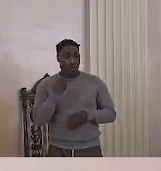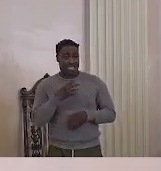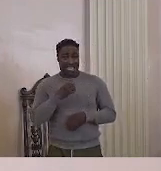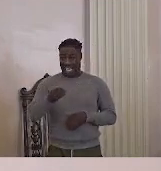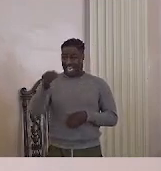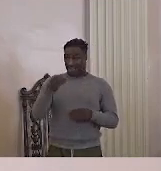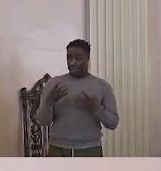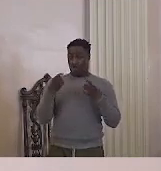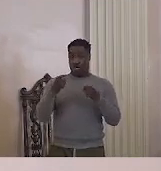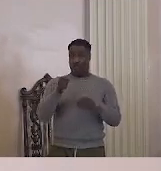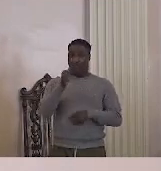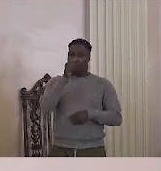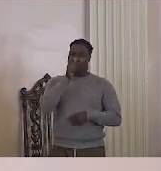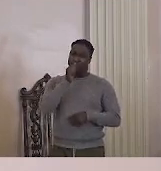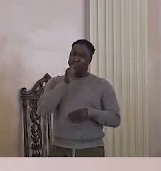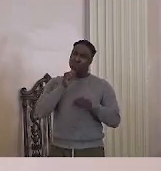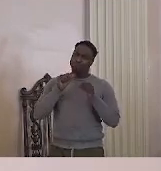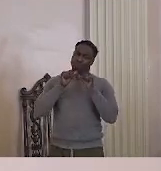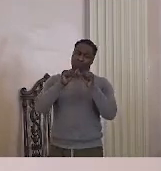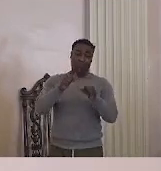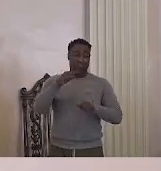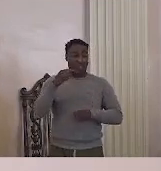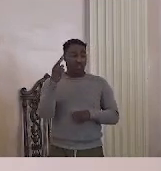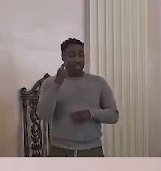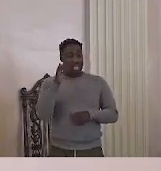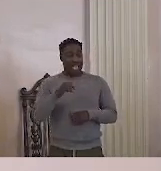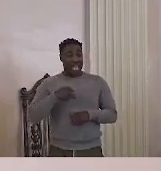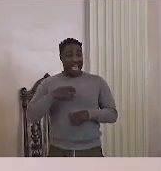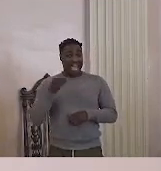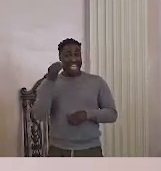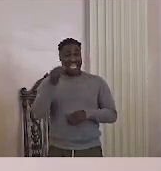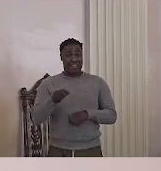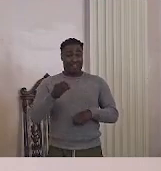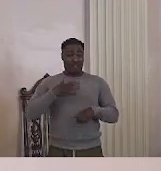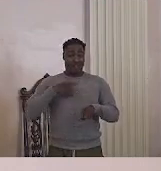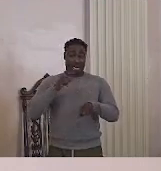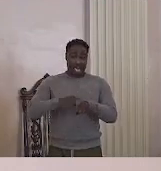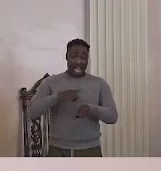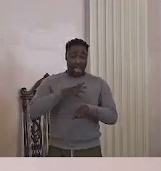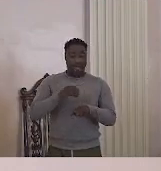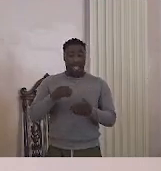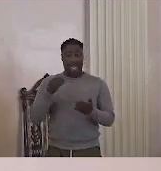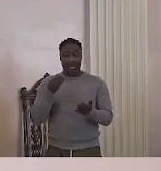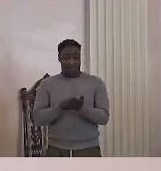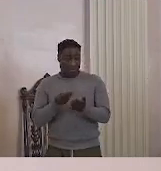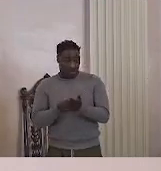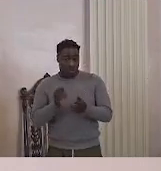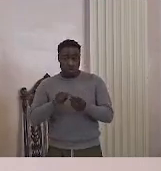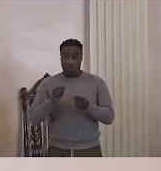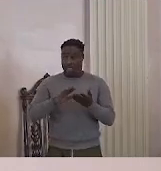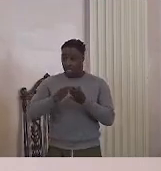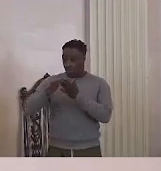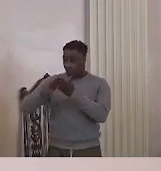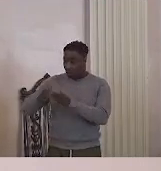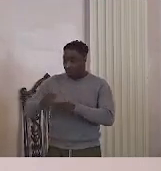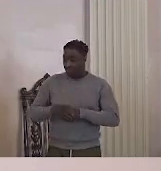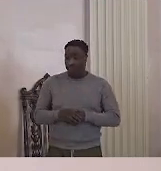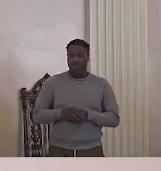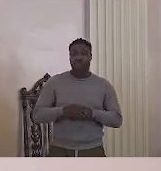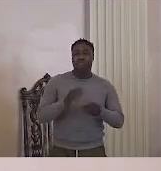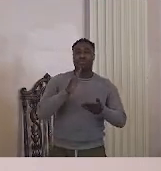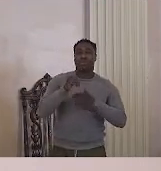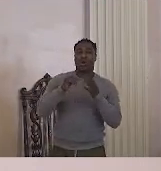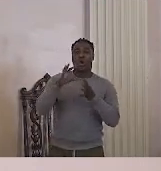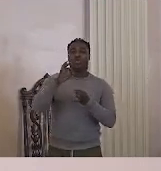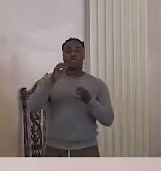strength to persevere. It's for this reason that I give of my time and treasure to this community. All